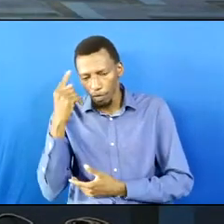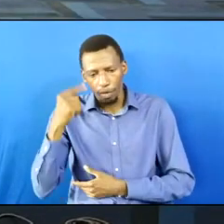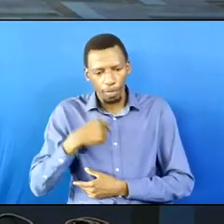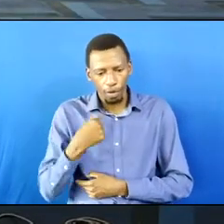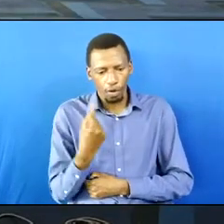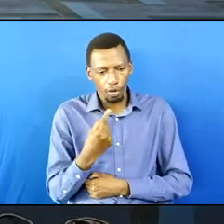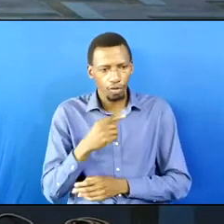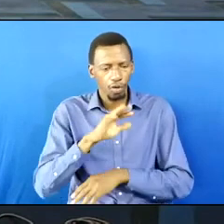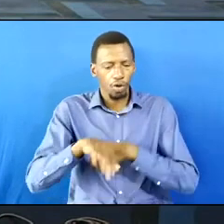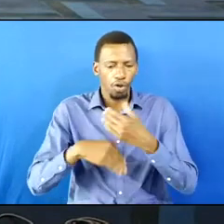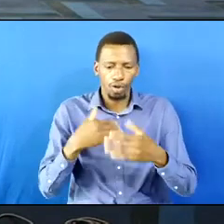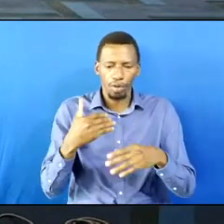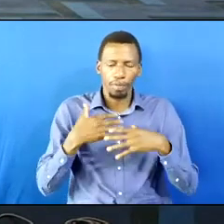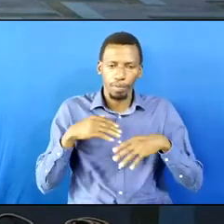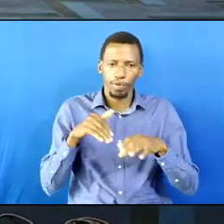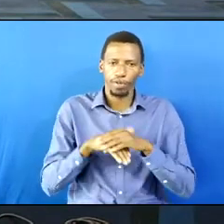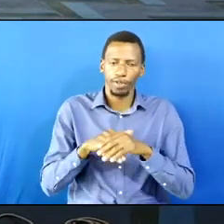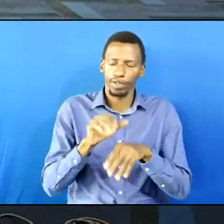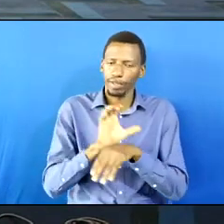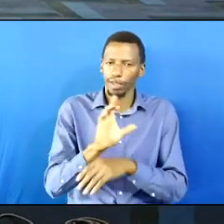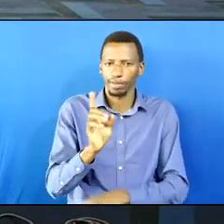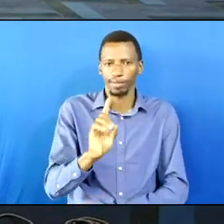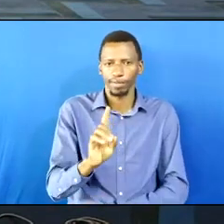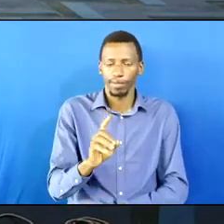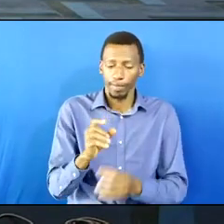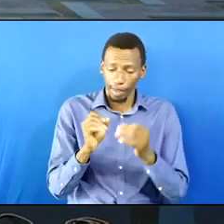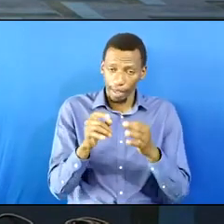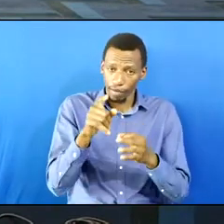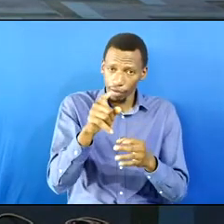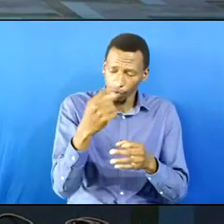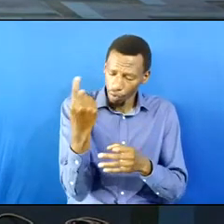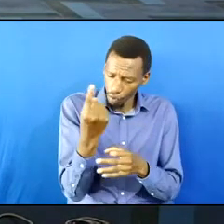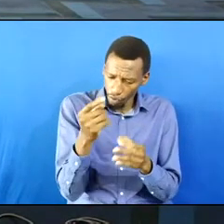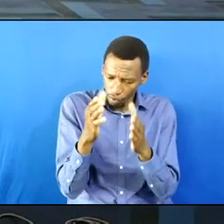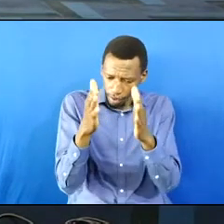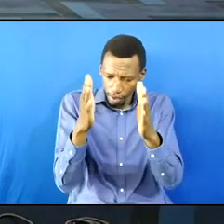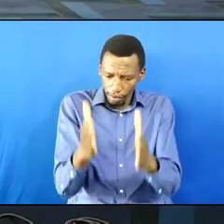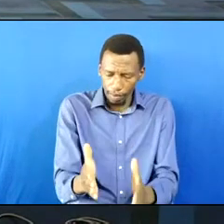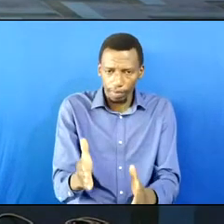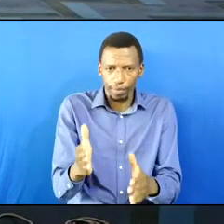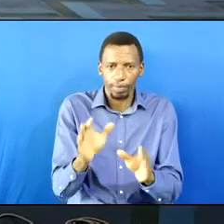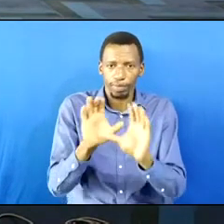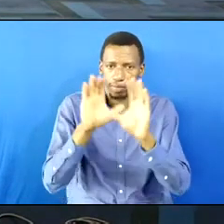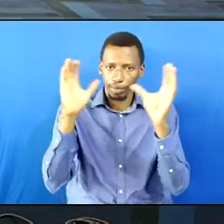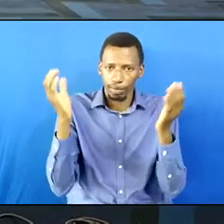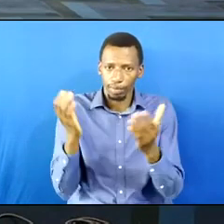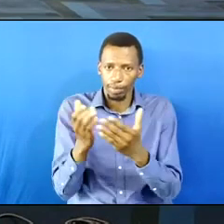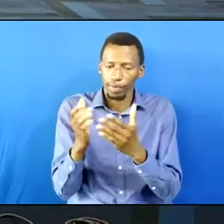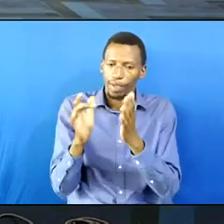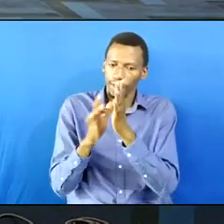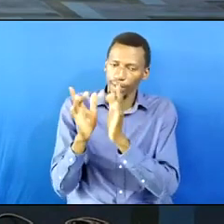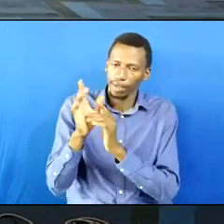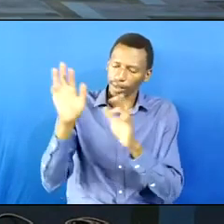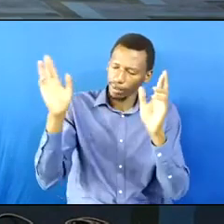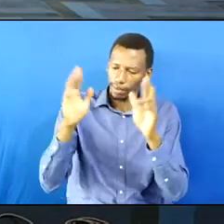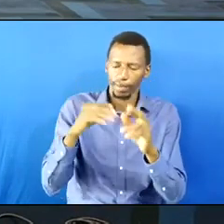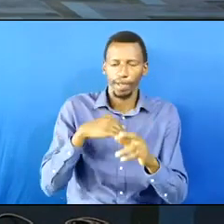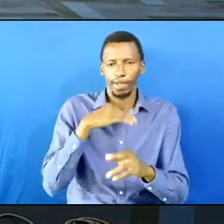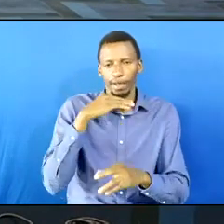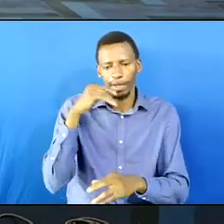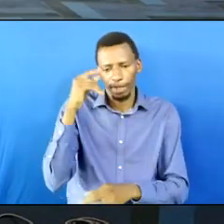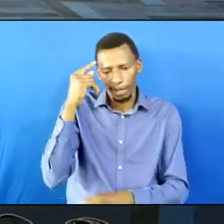No. No. If you are the only person on this world, again, he could have died just because of